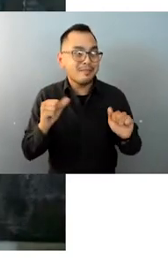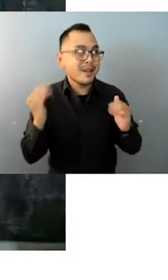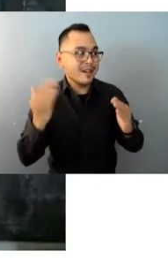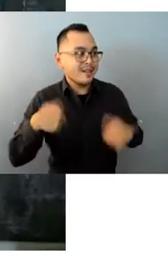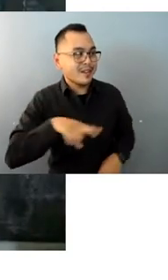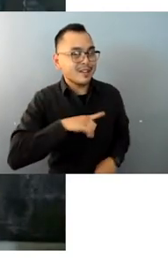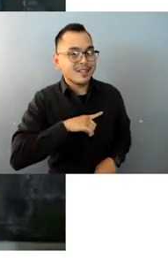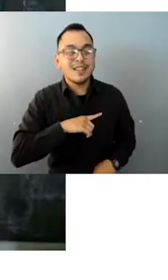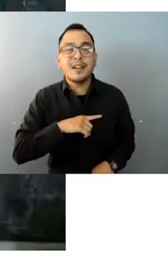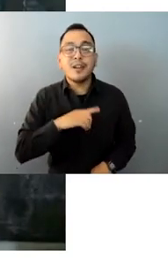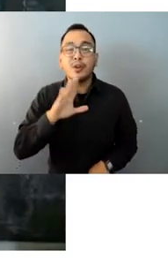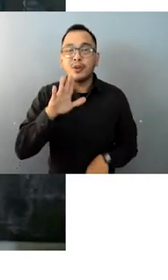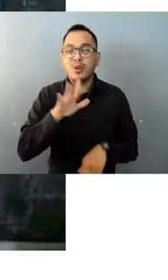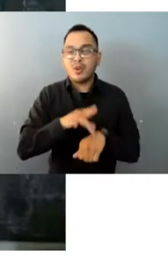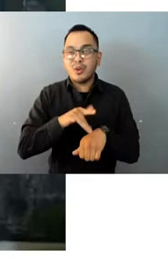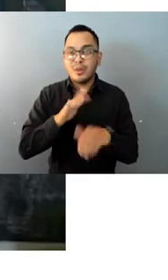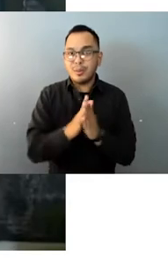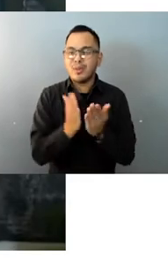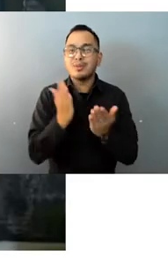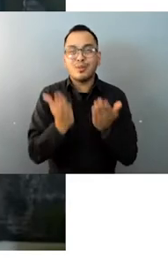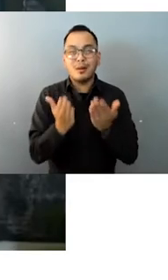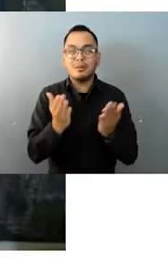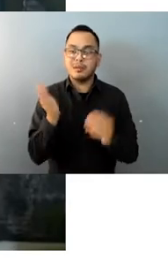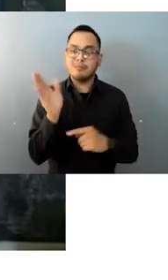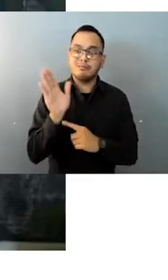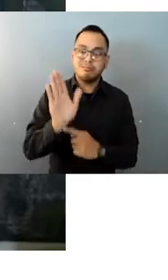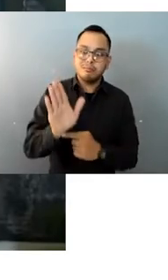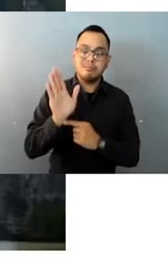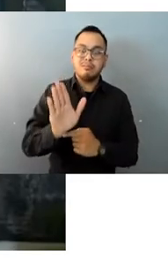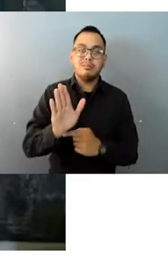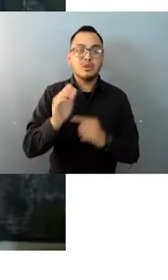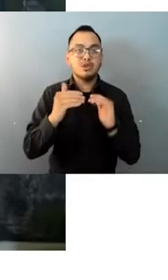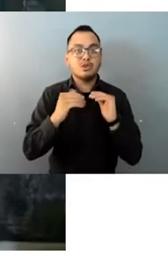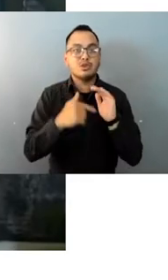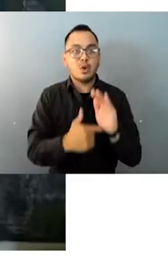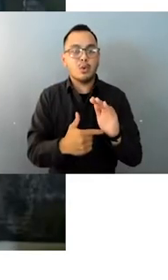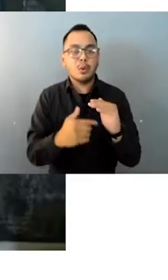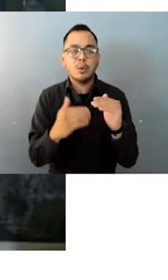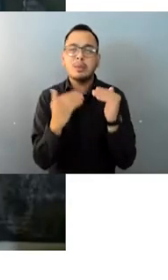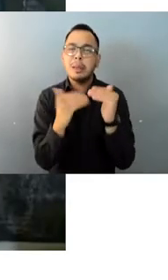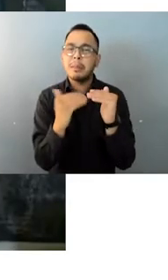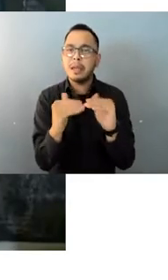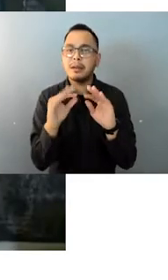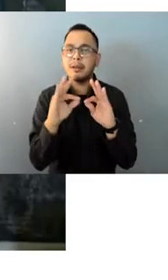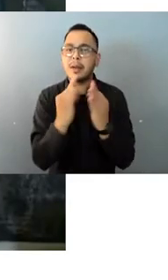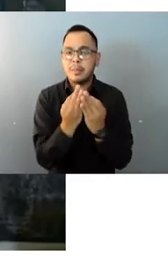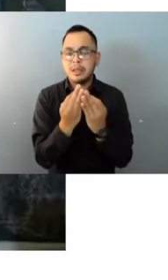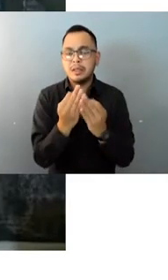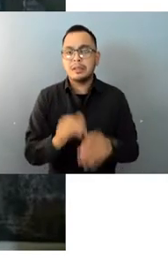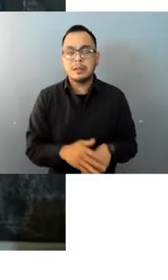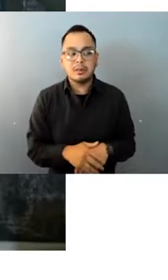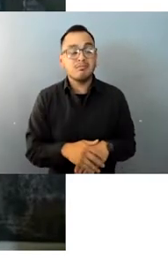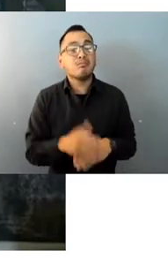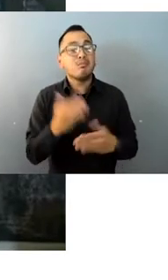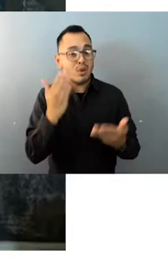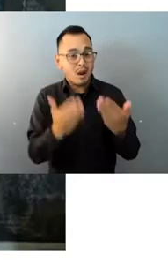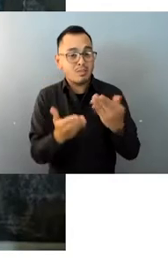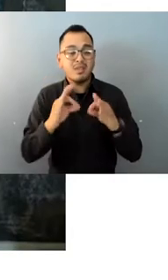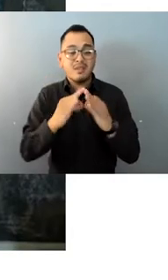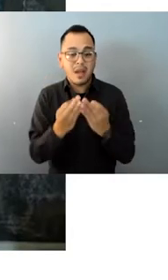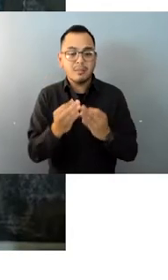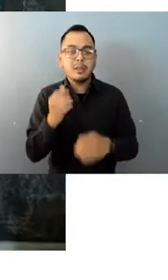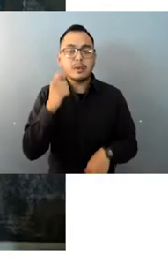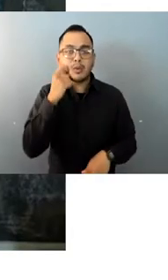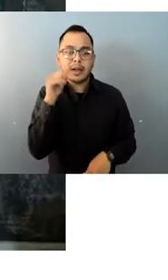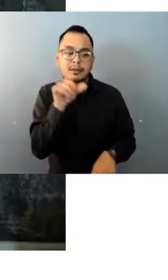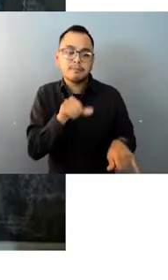early books probably presented and reinforced very narrow definitions of family. Very likely, everyone in the storybook family